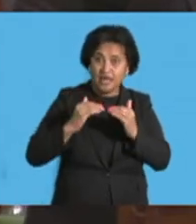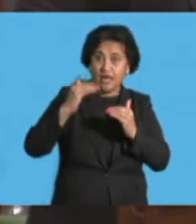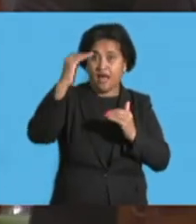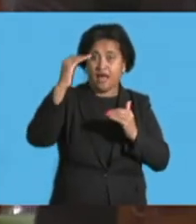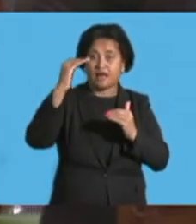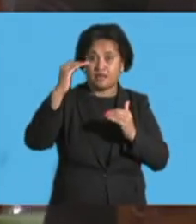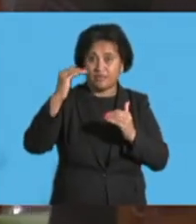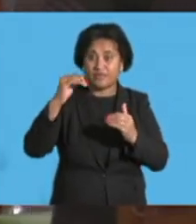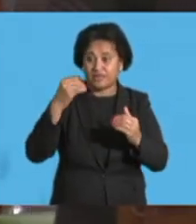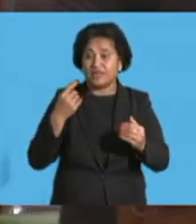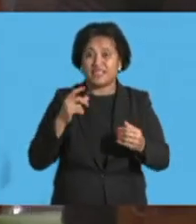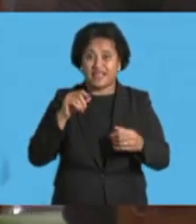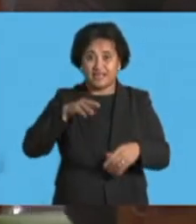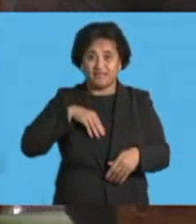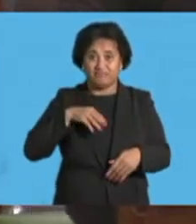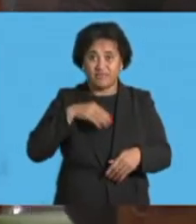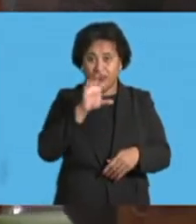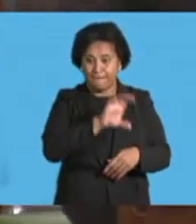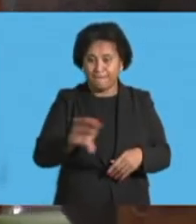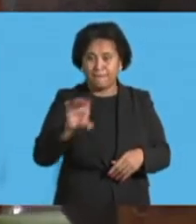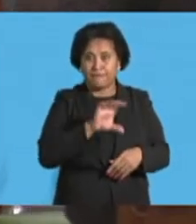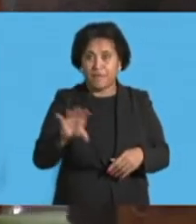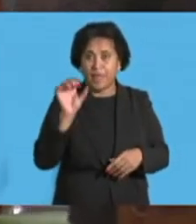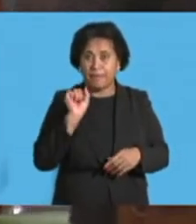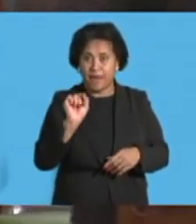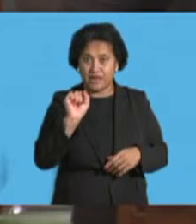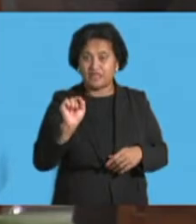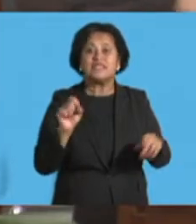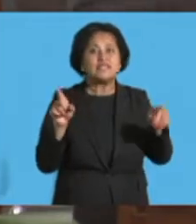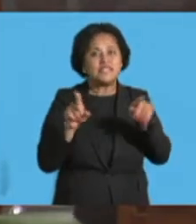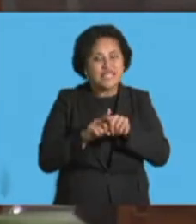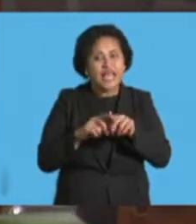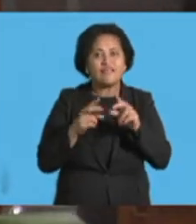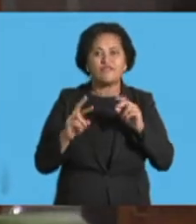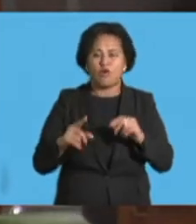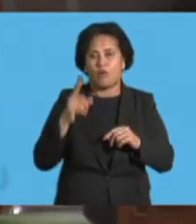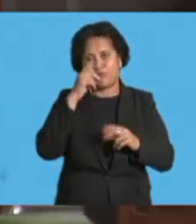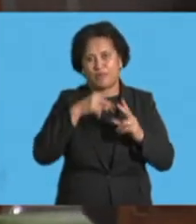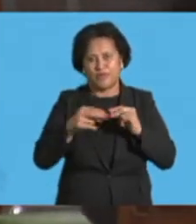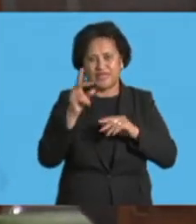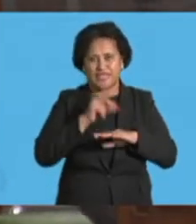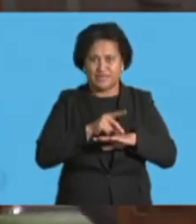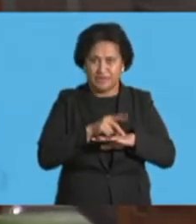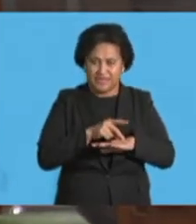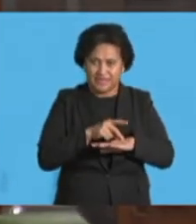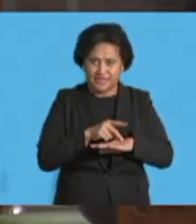under the bus fare scheme program. And the same will continue for persons living with disabilities.